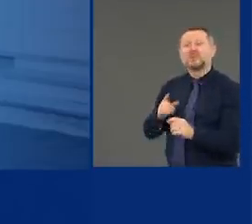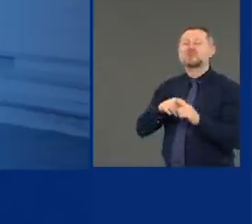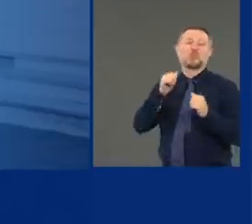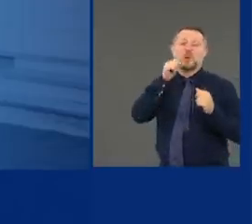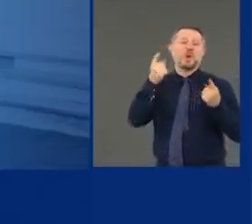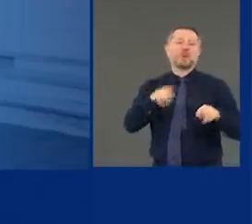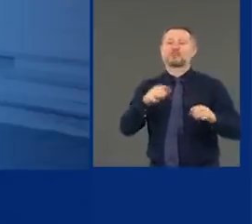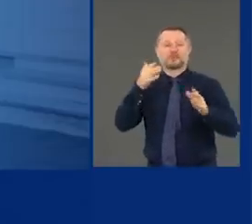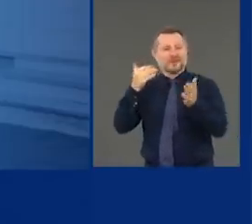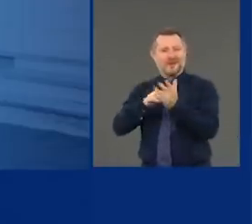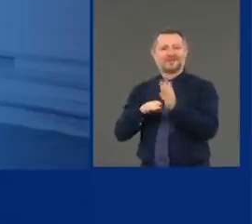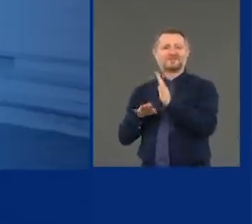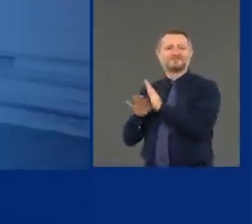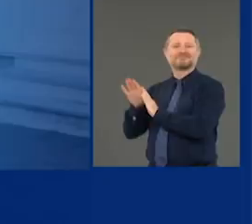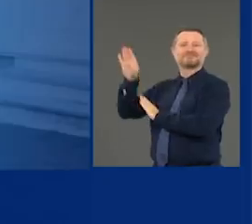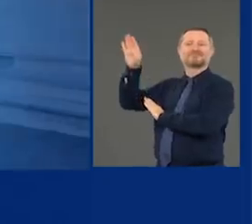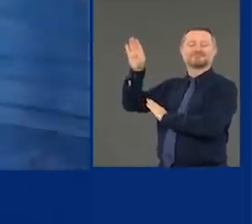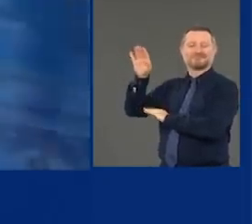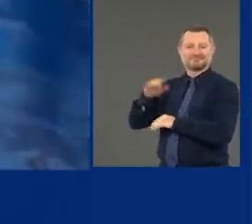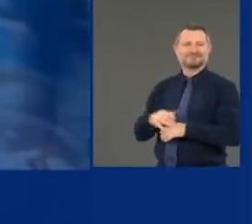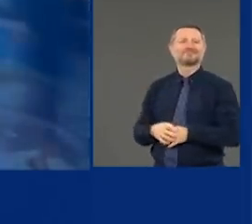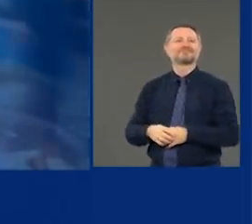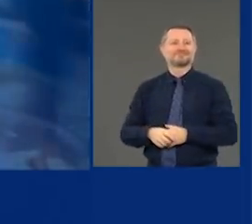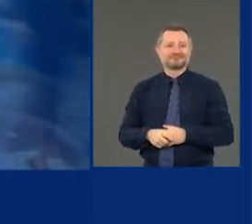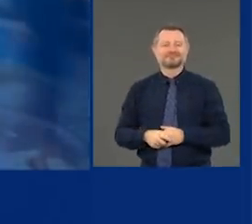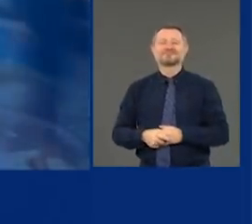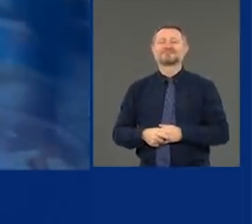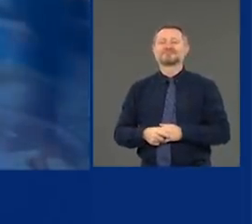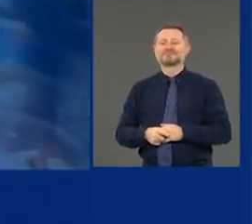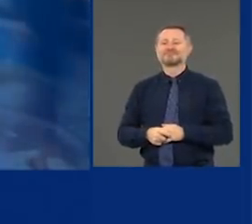like there hasn't been a spike across the rest of the state.